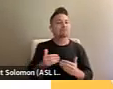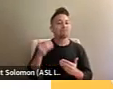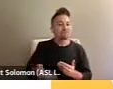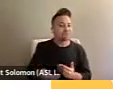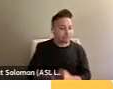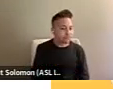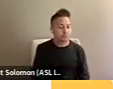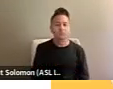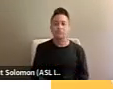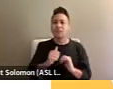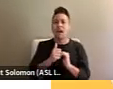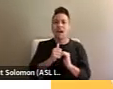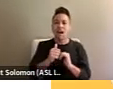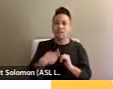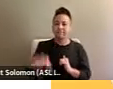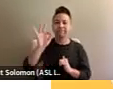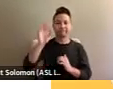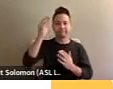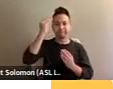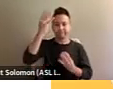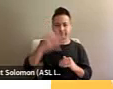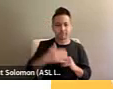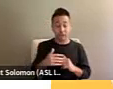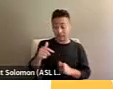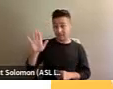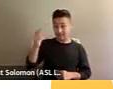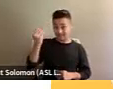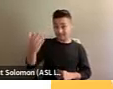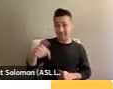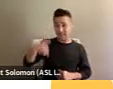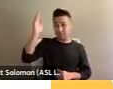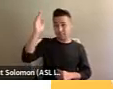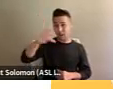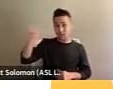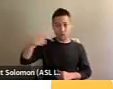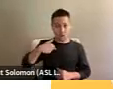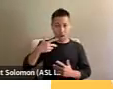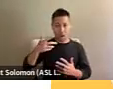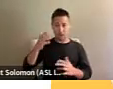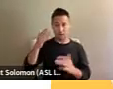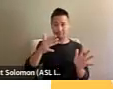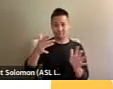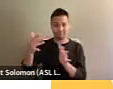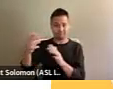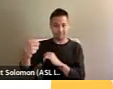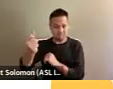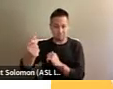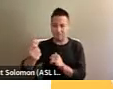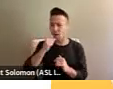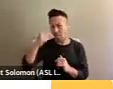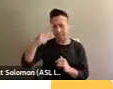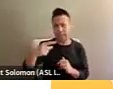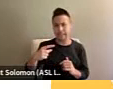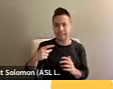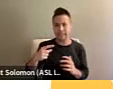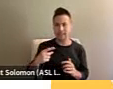So finding materials. And I'm going to be done with this PowerPoint very quickly because I don't think it's that useful. And we're going to go